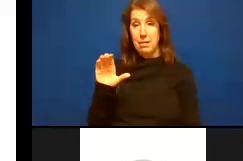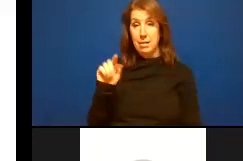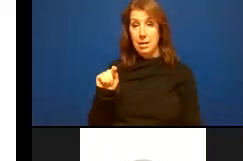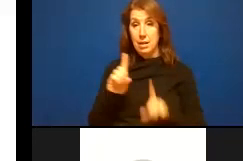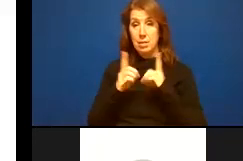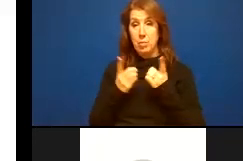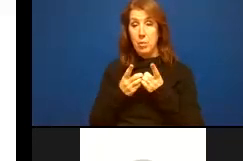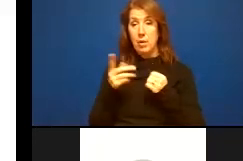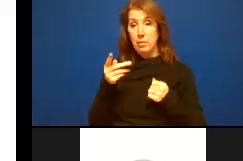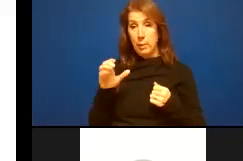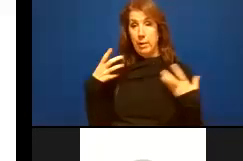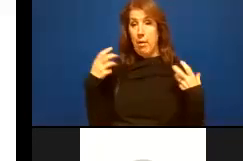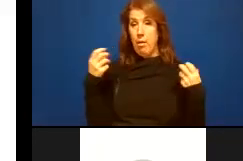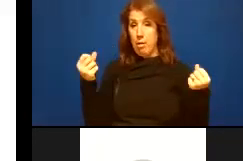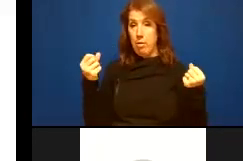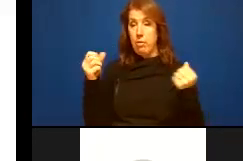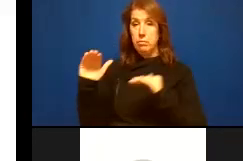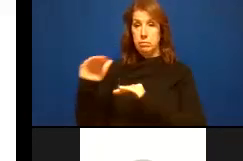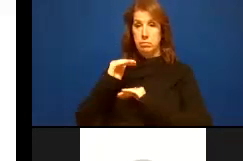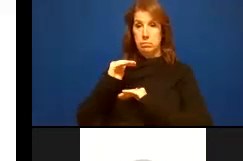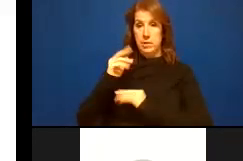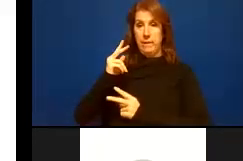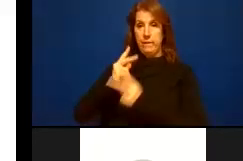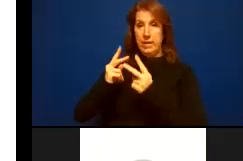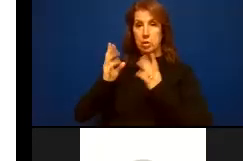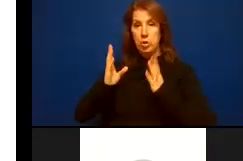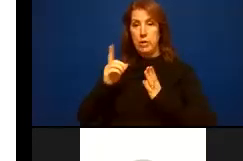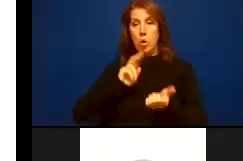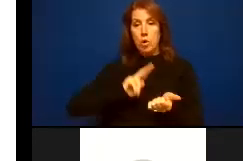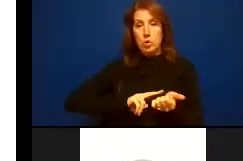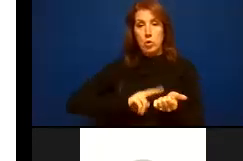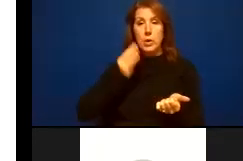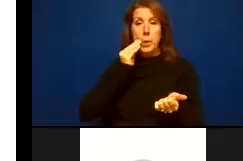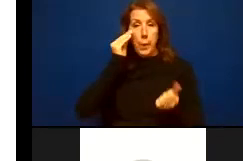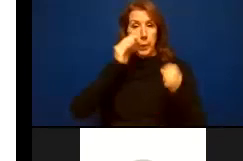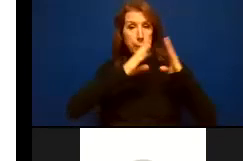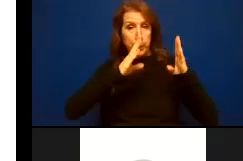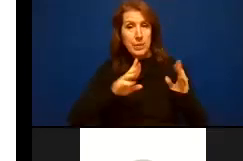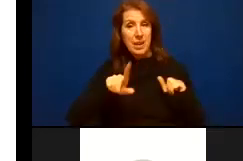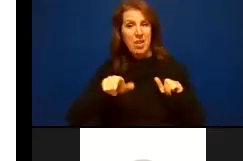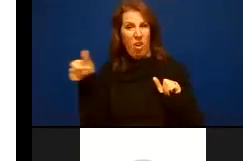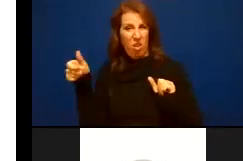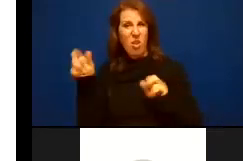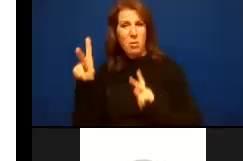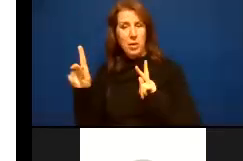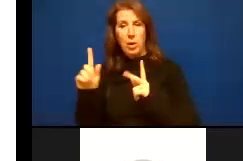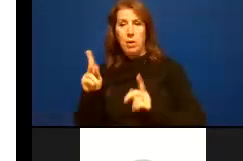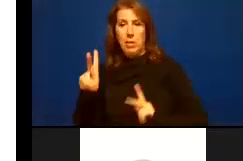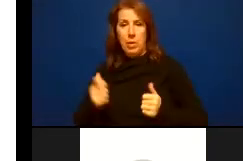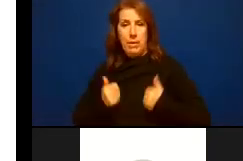Health restricted visitors to nursing homes and other congregate facilities. Next slide.